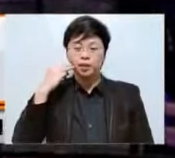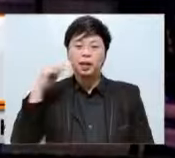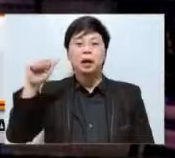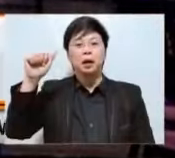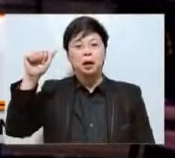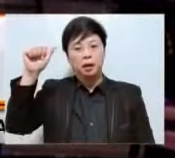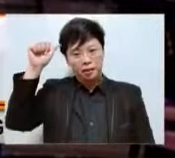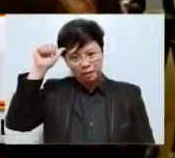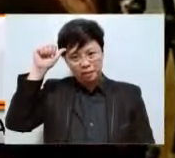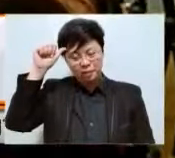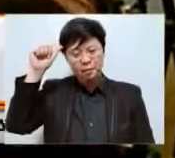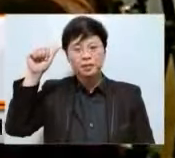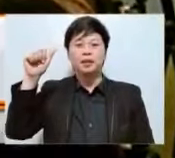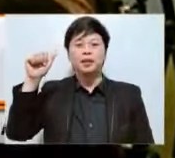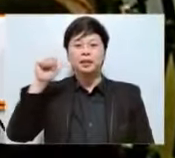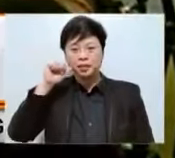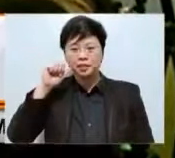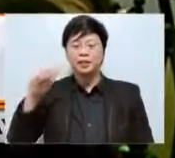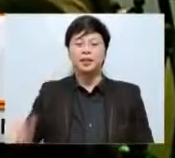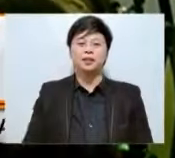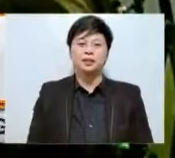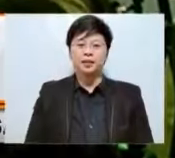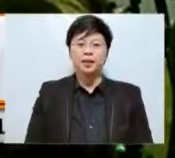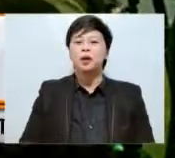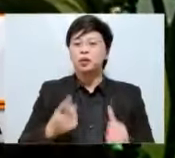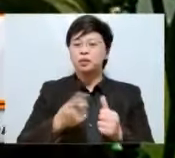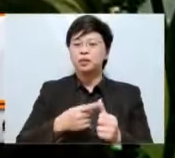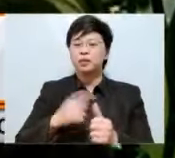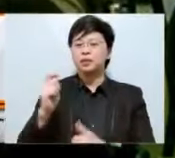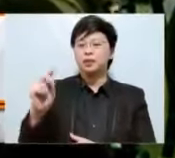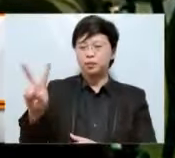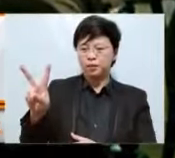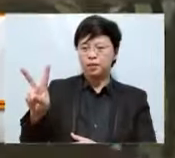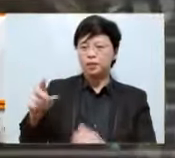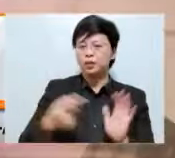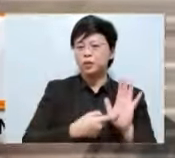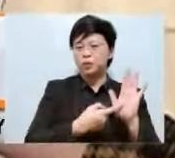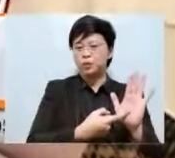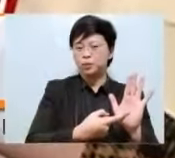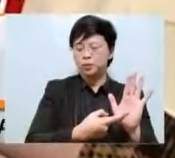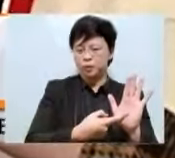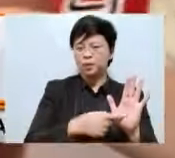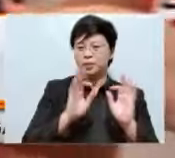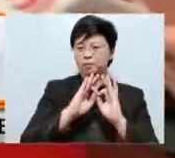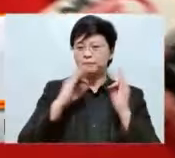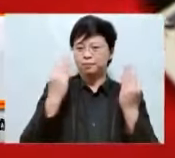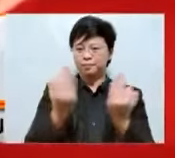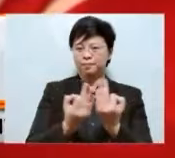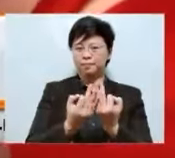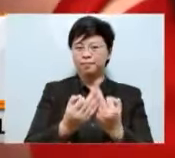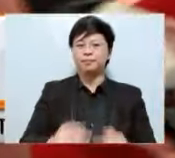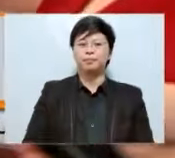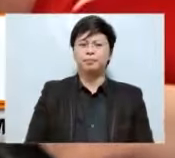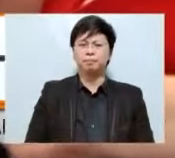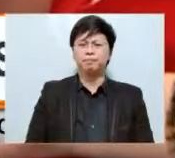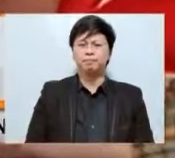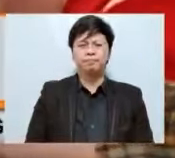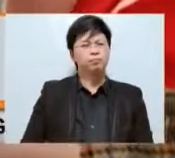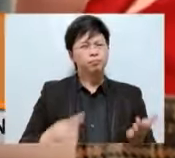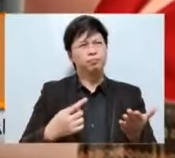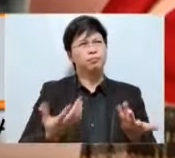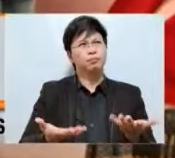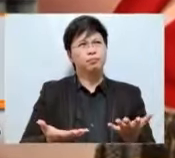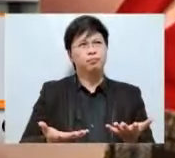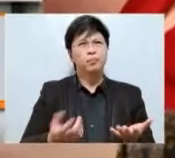Lalo na't first TV show project nila ito as a whole family. I think we'll be tackling about yung mga issues